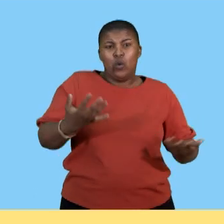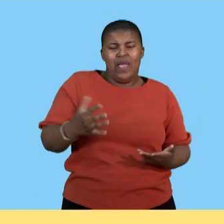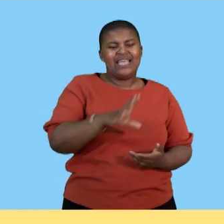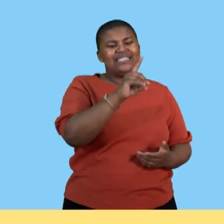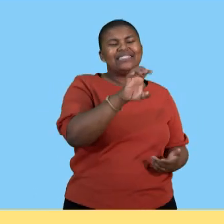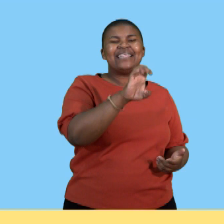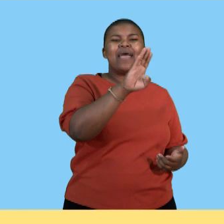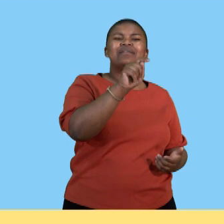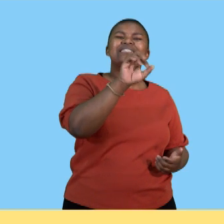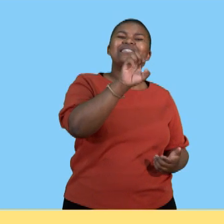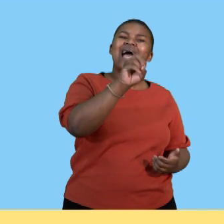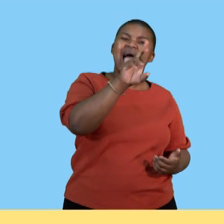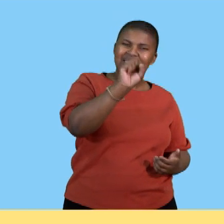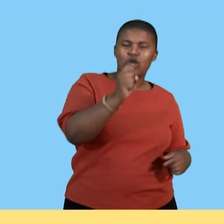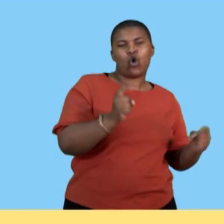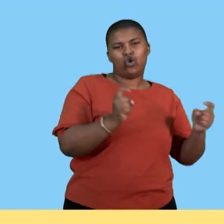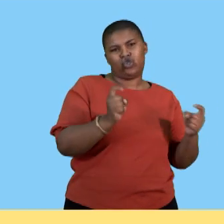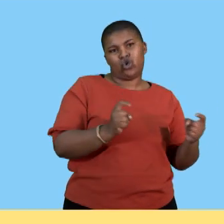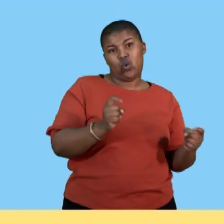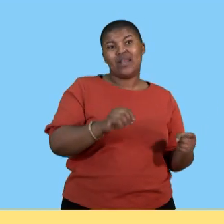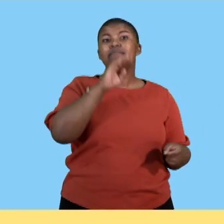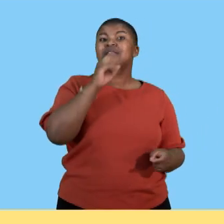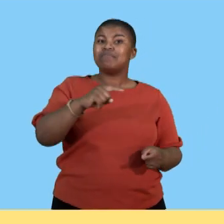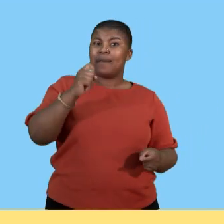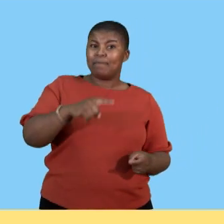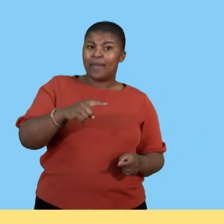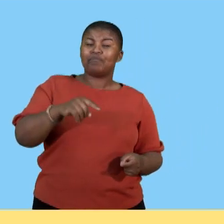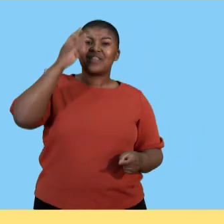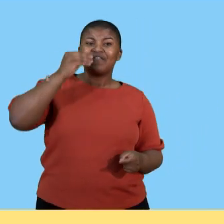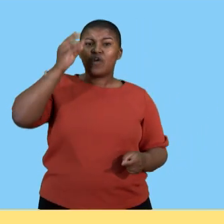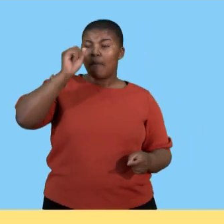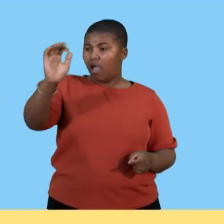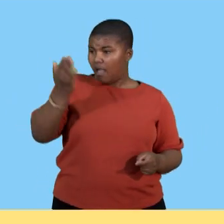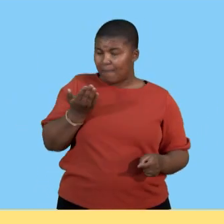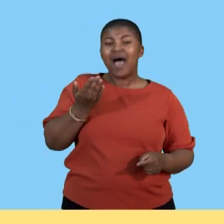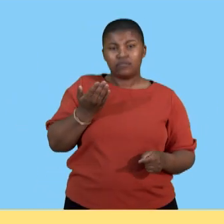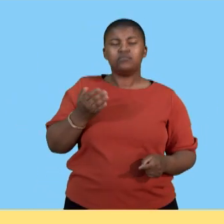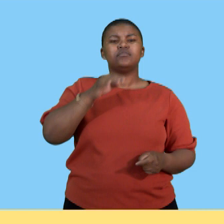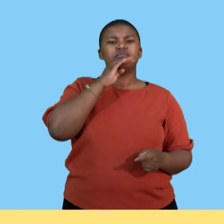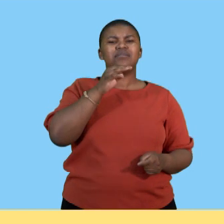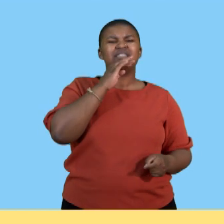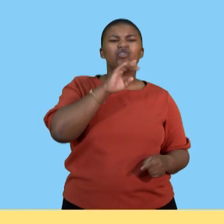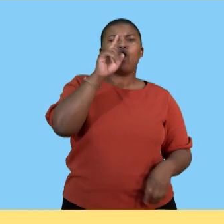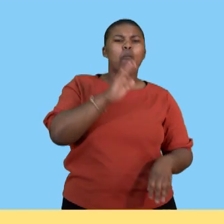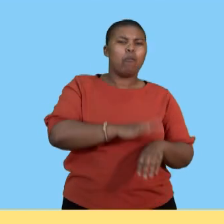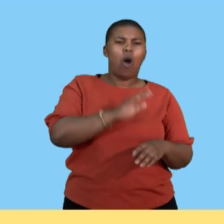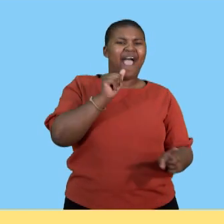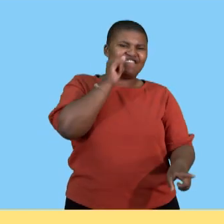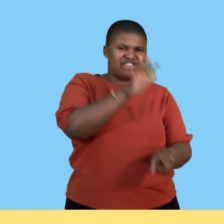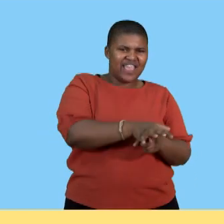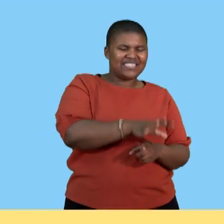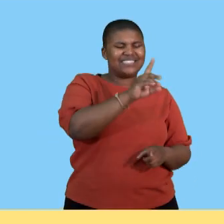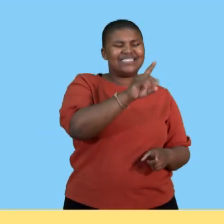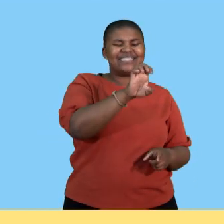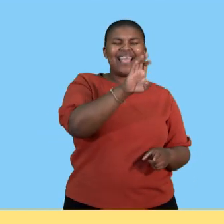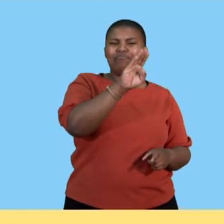debtors' control. The moment that debtor comes back to pay, it no longer affects our